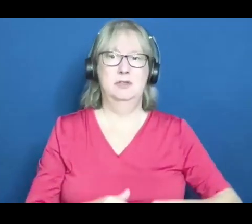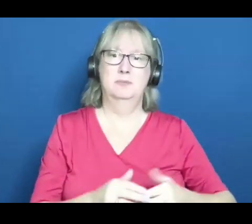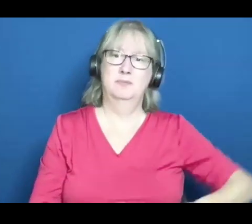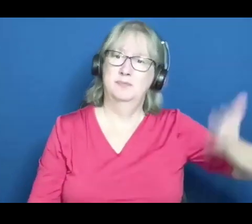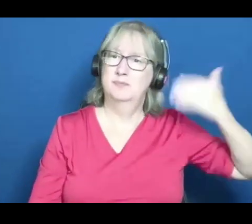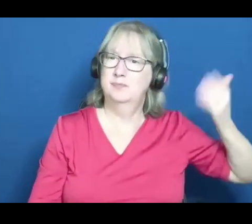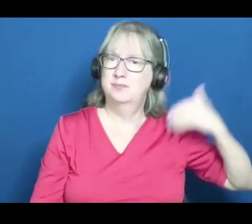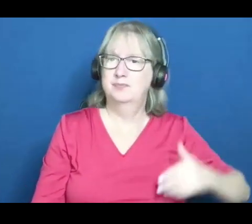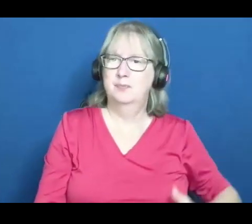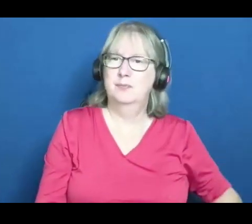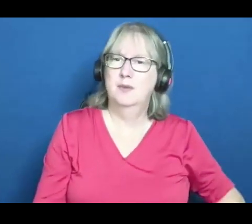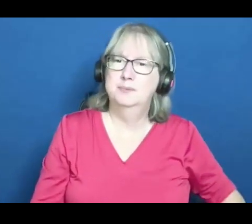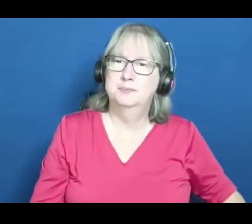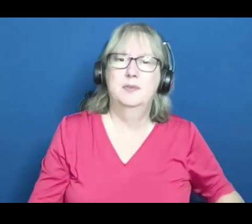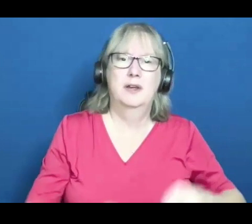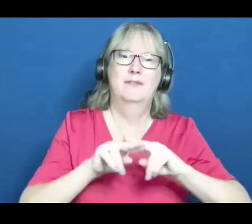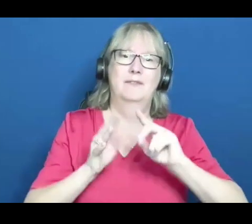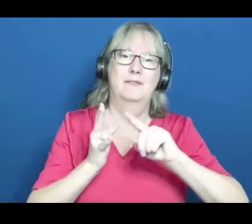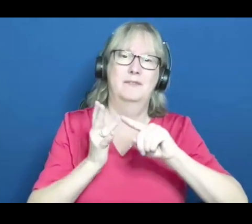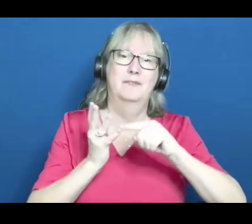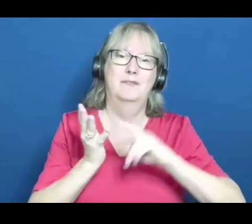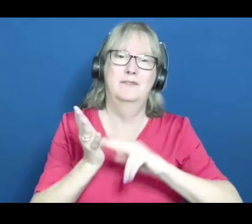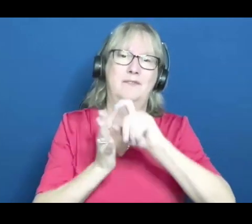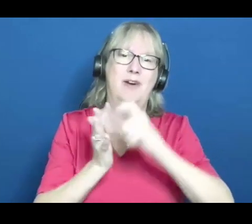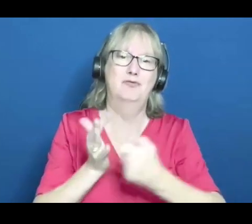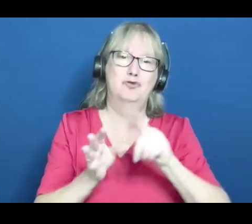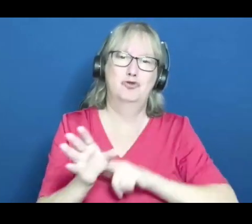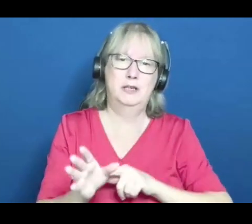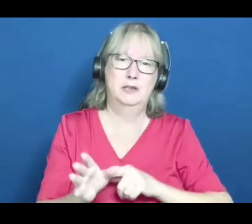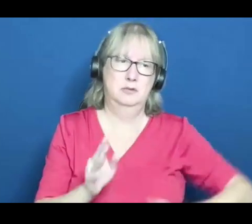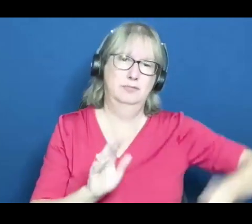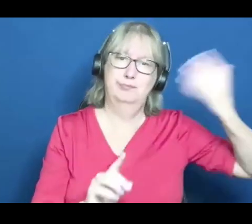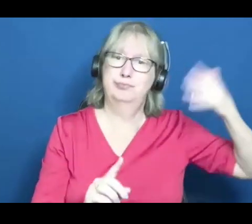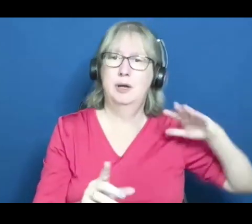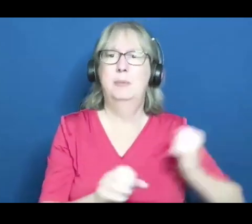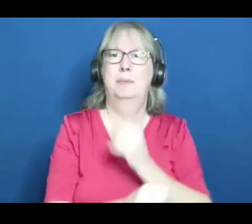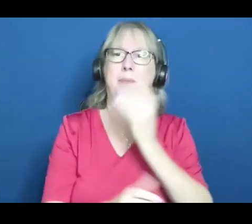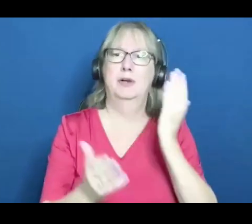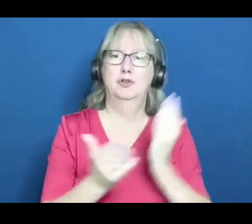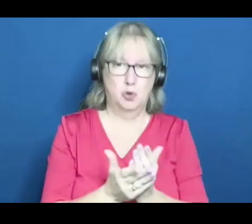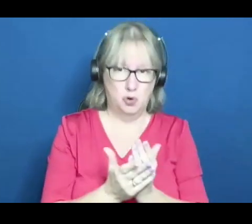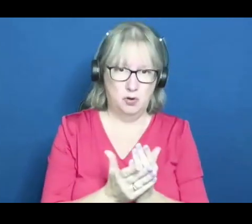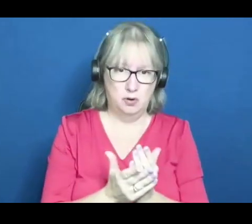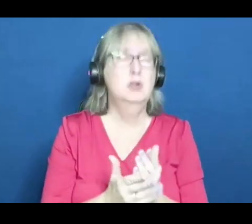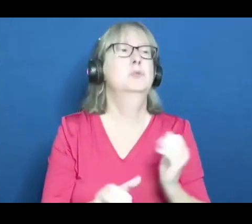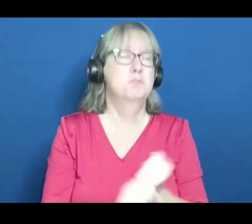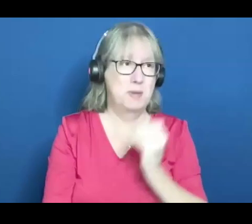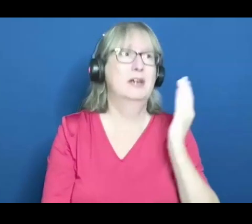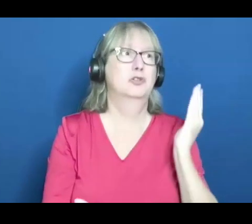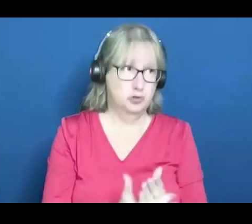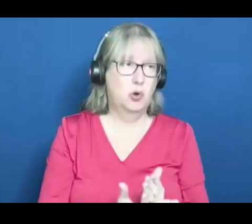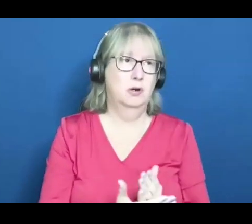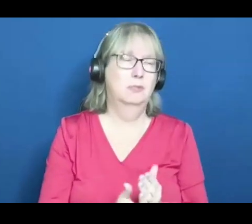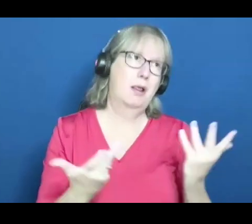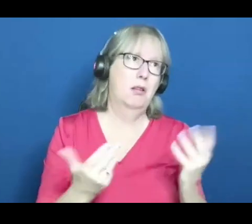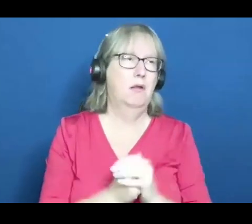kind of foundry in the past, is ensuring that you ensure, and that's obviously